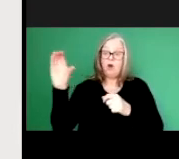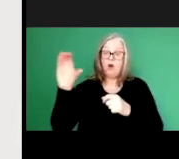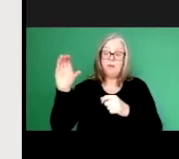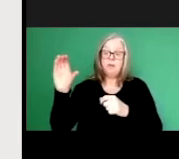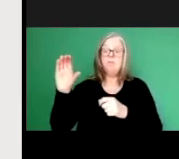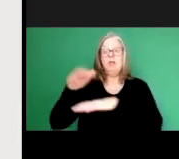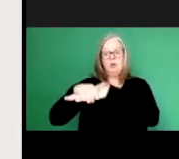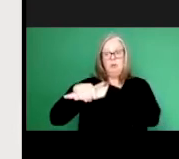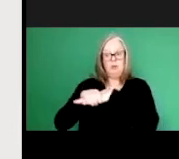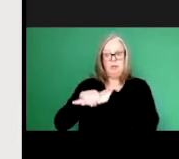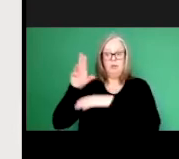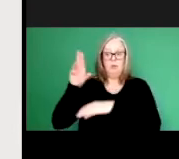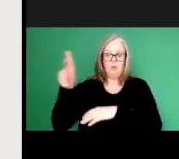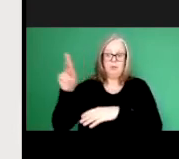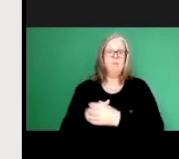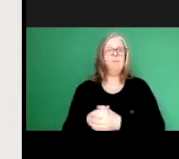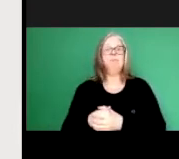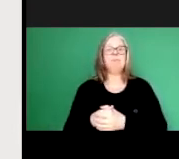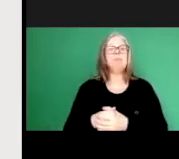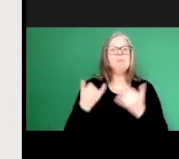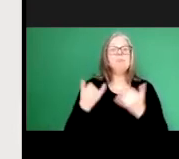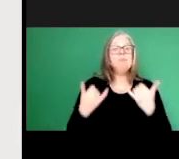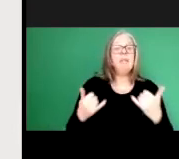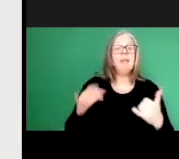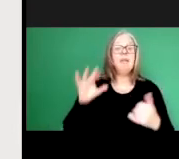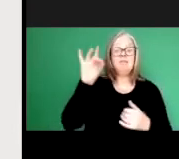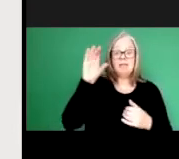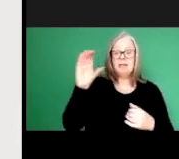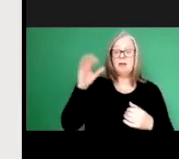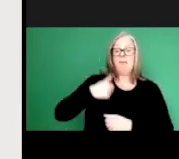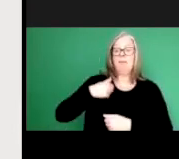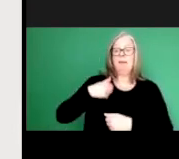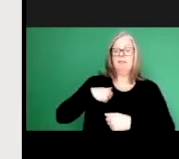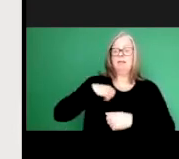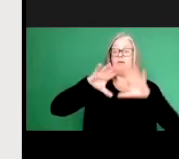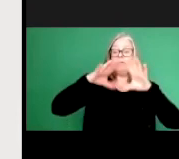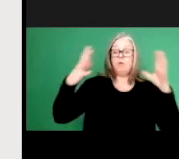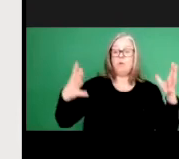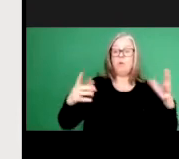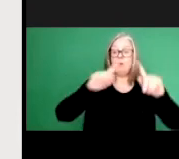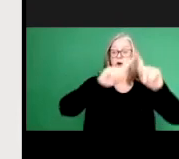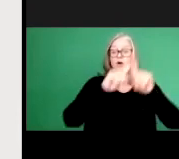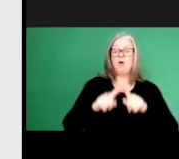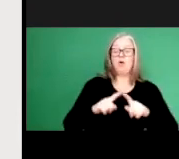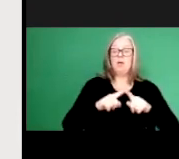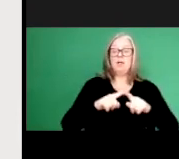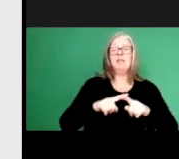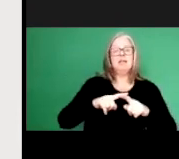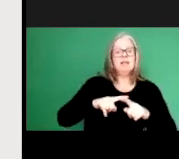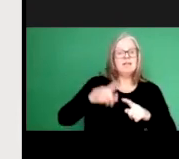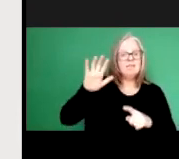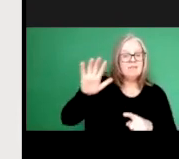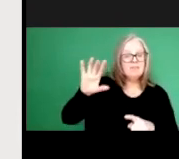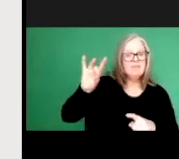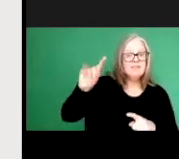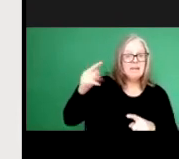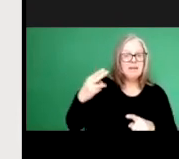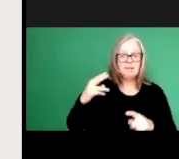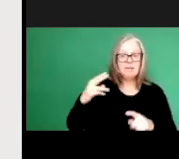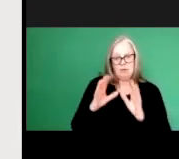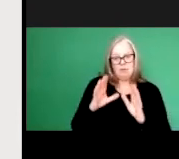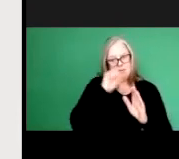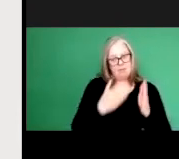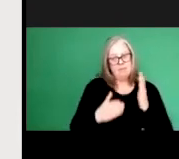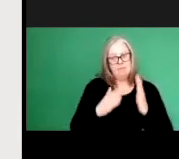military has 800 military bases around the world, which by itself would be the 58th highest carbon emitter of its own country. Um,